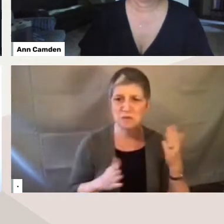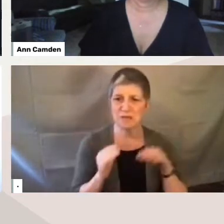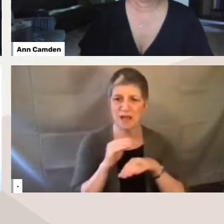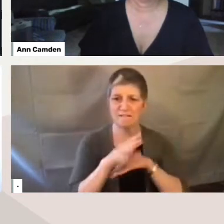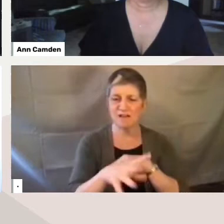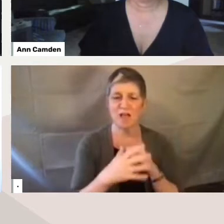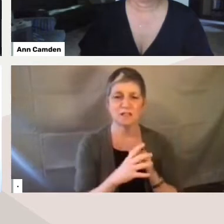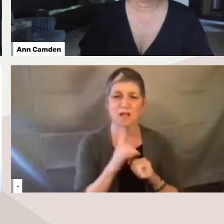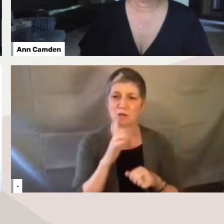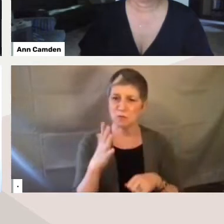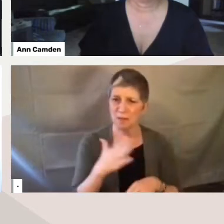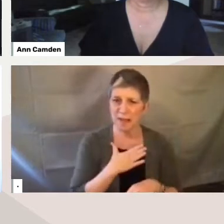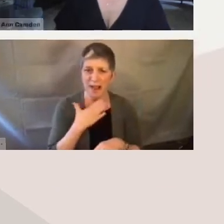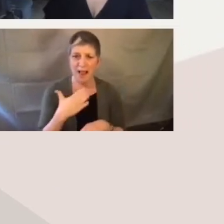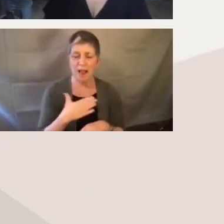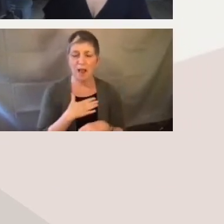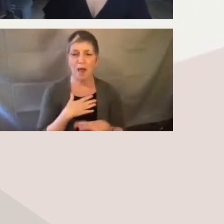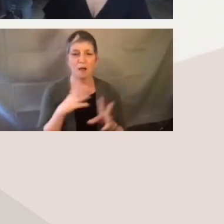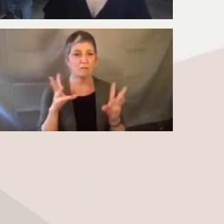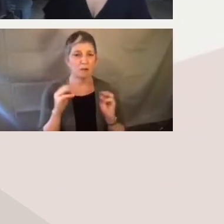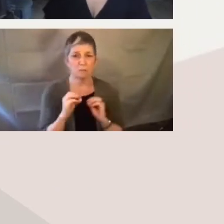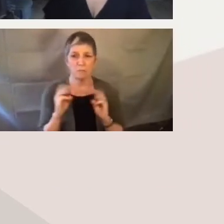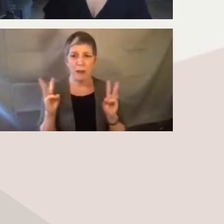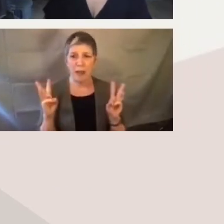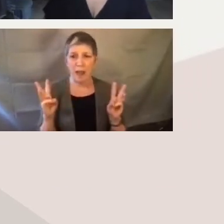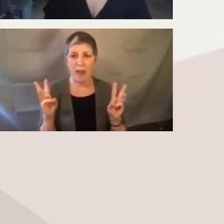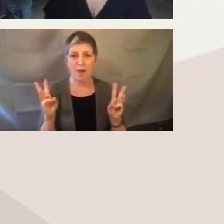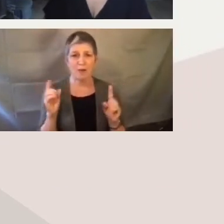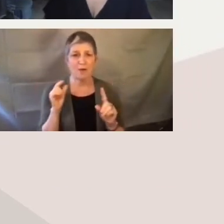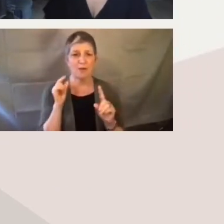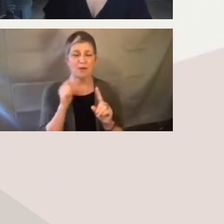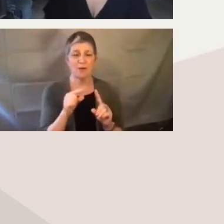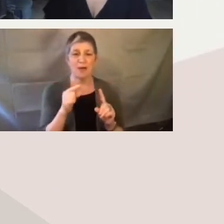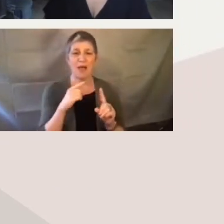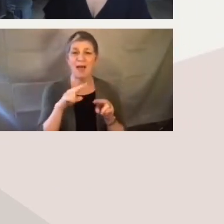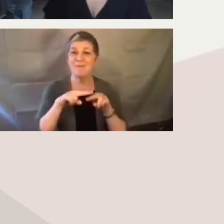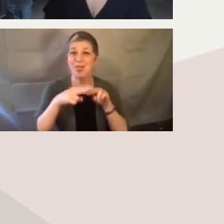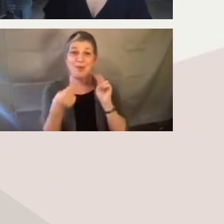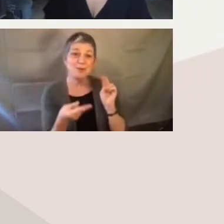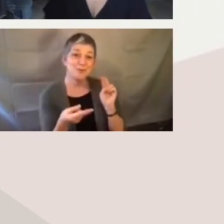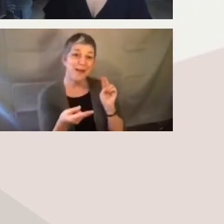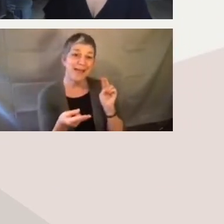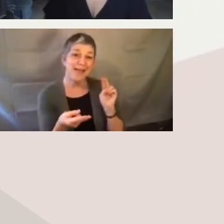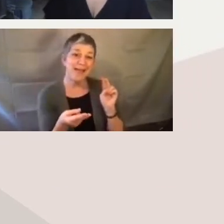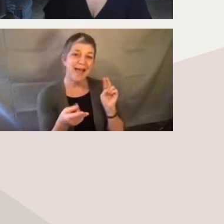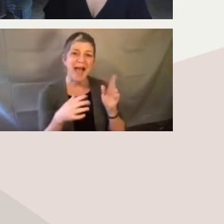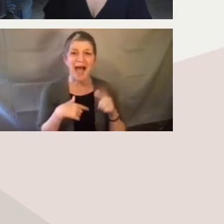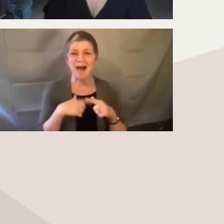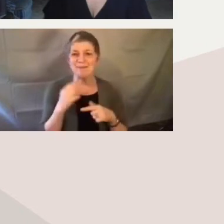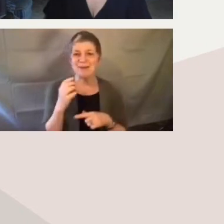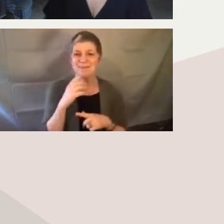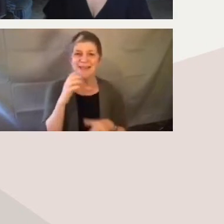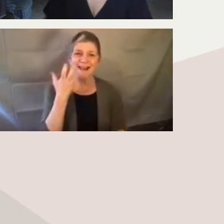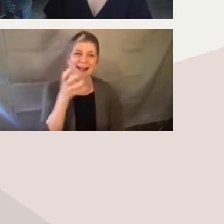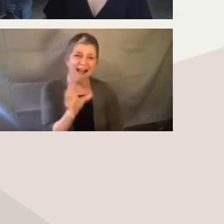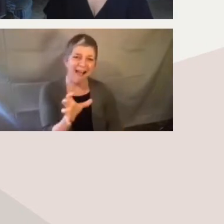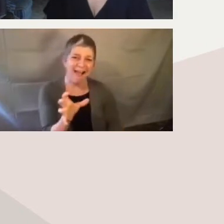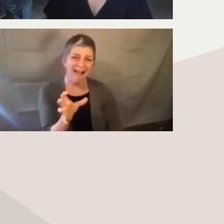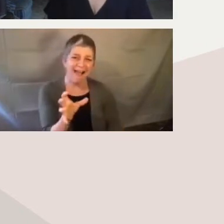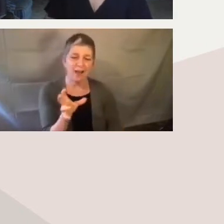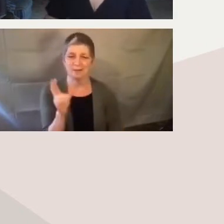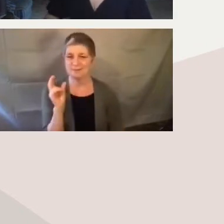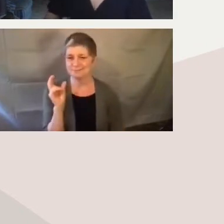was really heavy. I was like, oh wow, I'm gonna lose weight. I'm gonna be a fox, like, nah, that